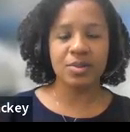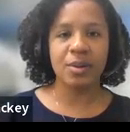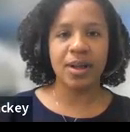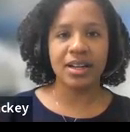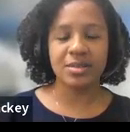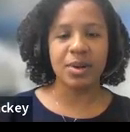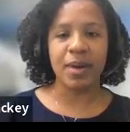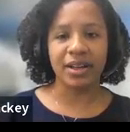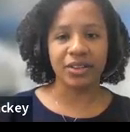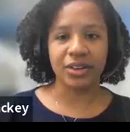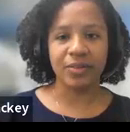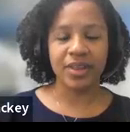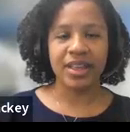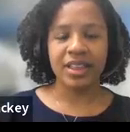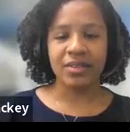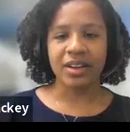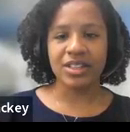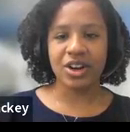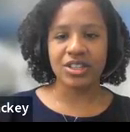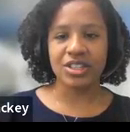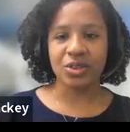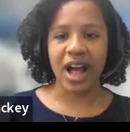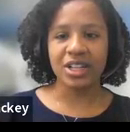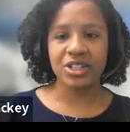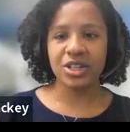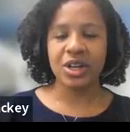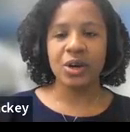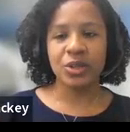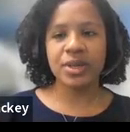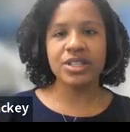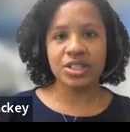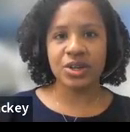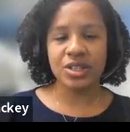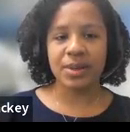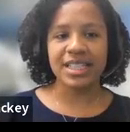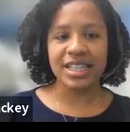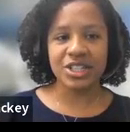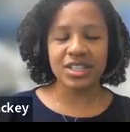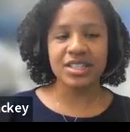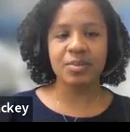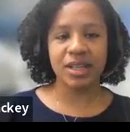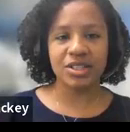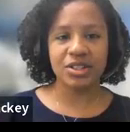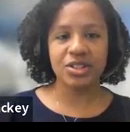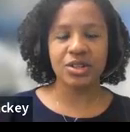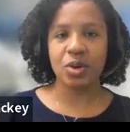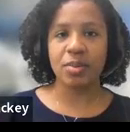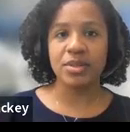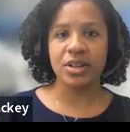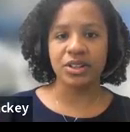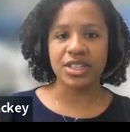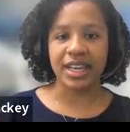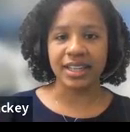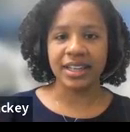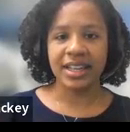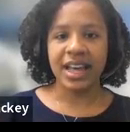similar to smallpox, but milder. The virus causes a rash, which means it shows up as lesions, blisters, or bumps